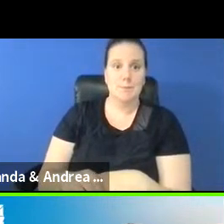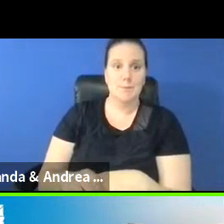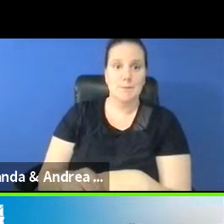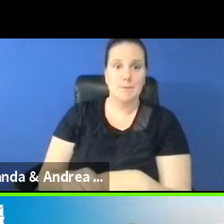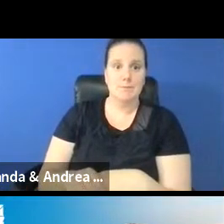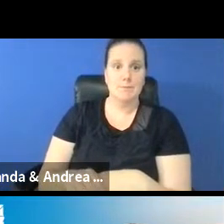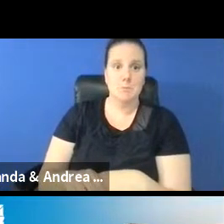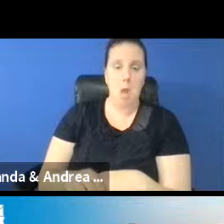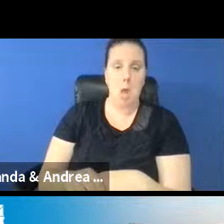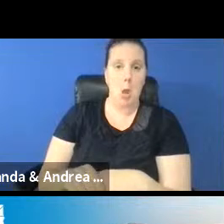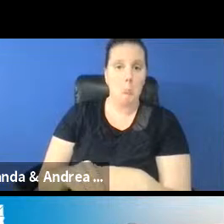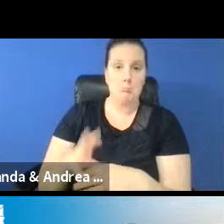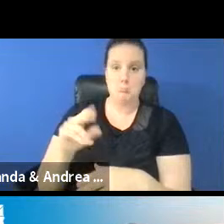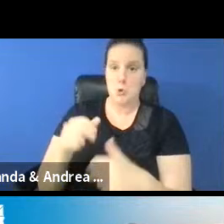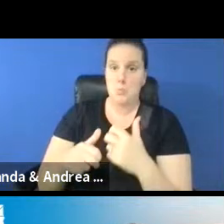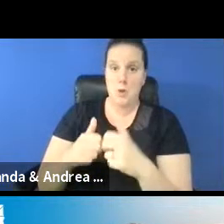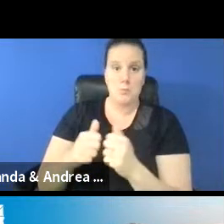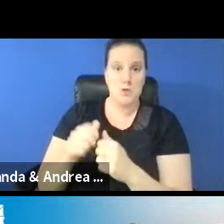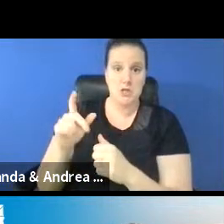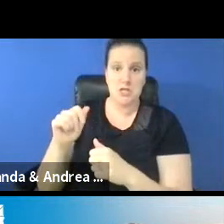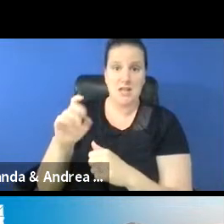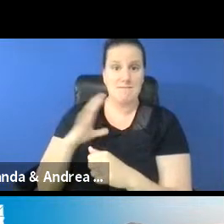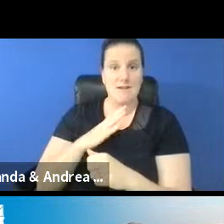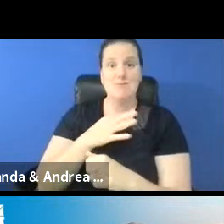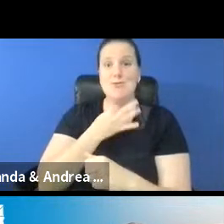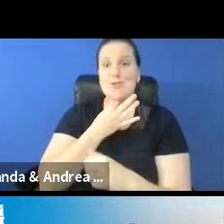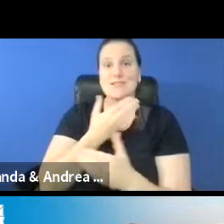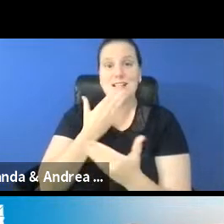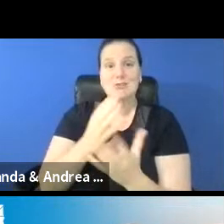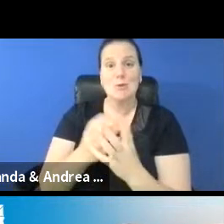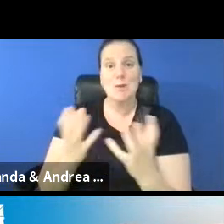Yeah, no problem with the date. I was just curious. Thank you so much, Lisa.